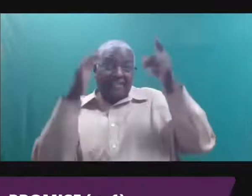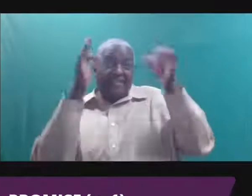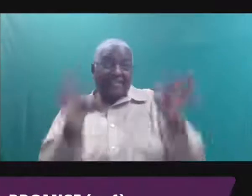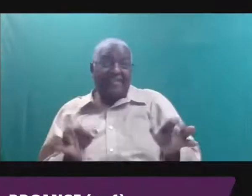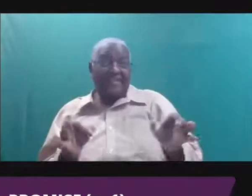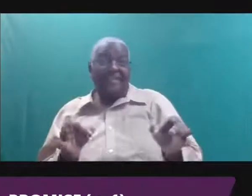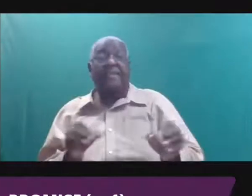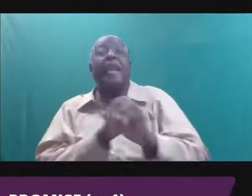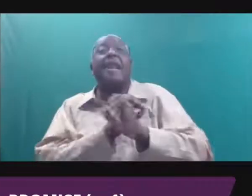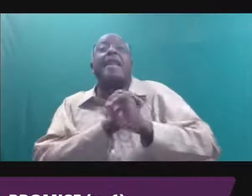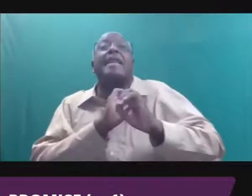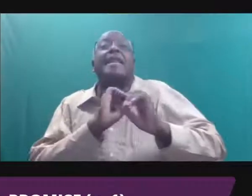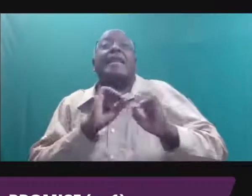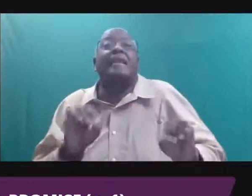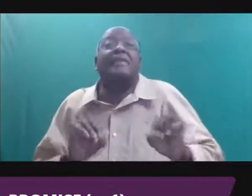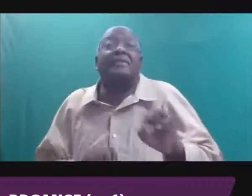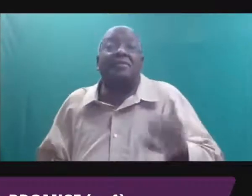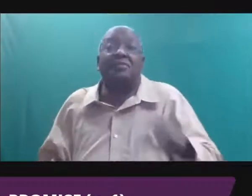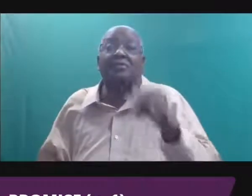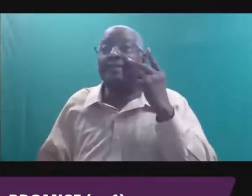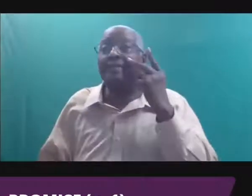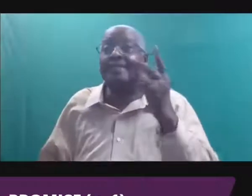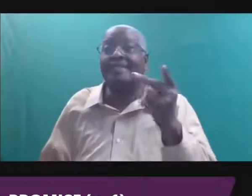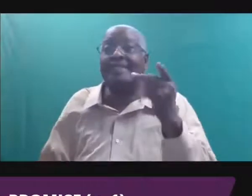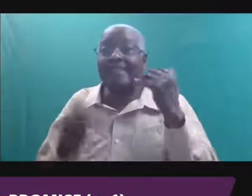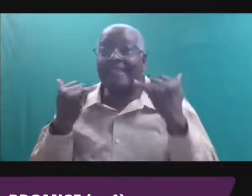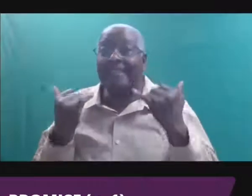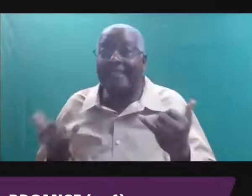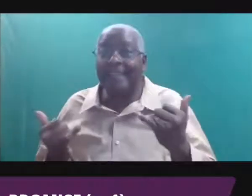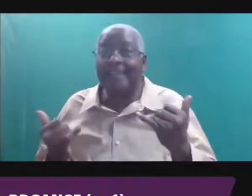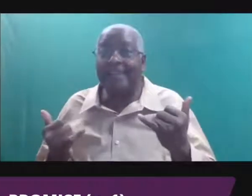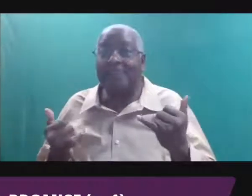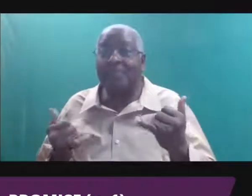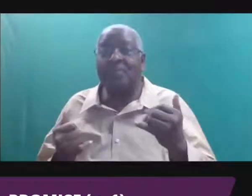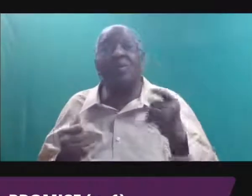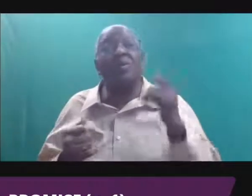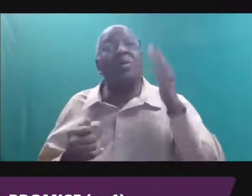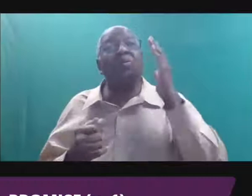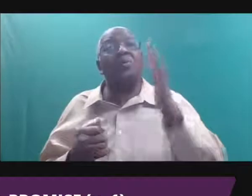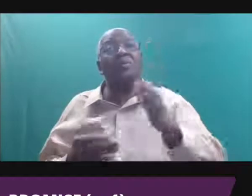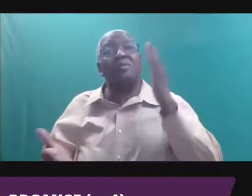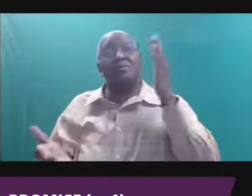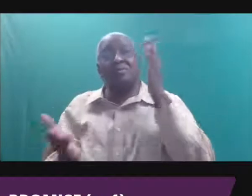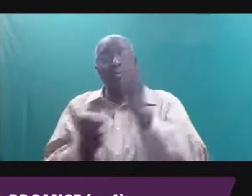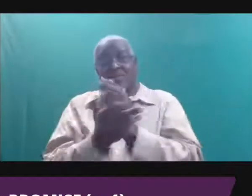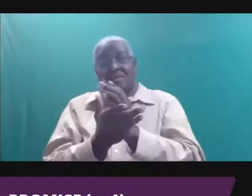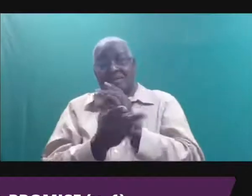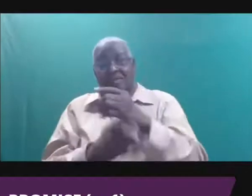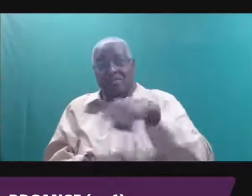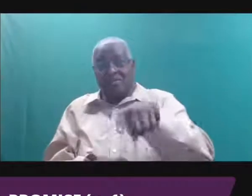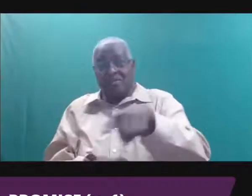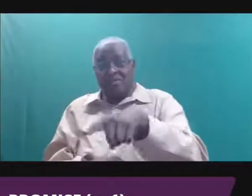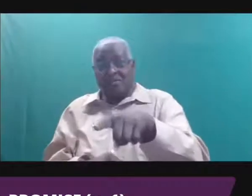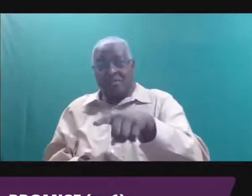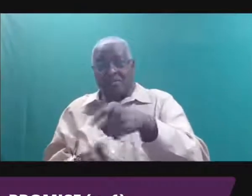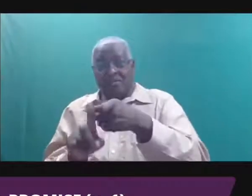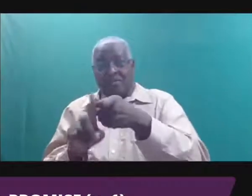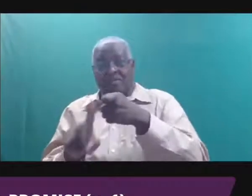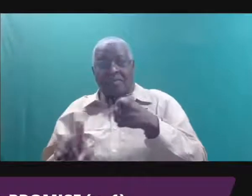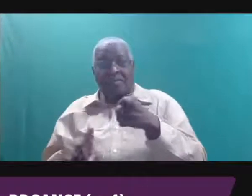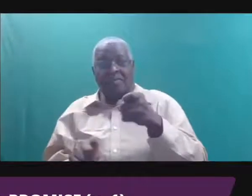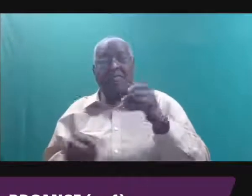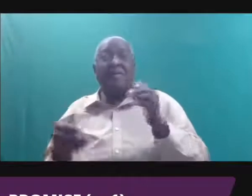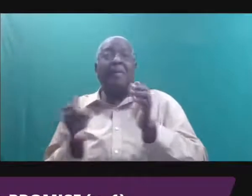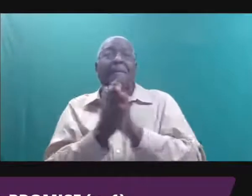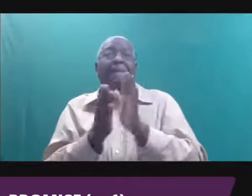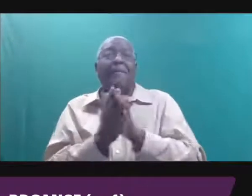that nothing you see now is going to stop you from still praising God for the